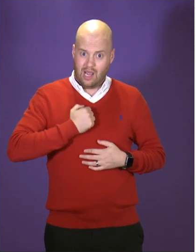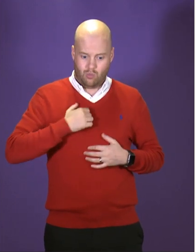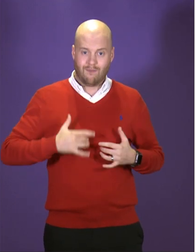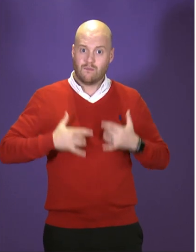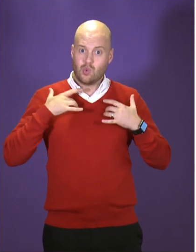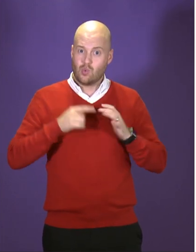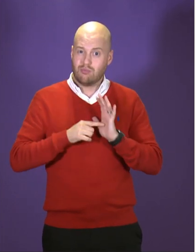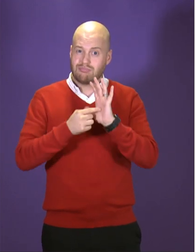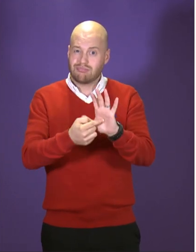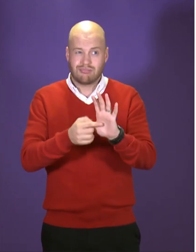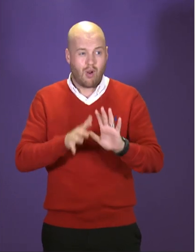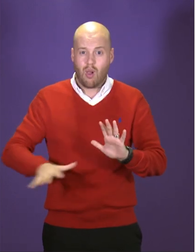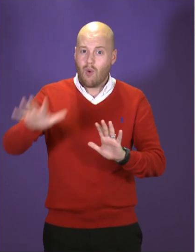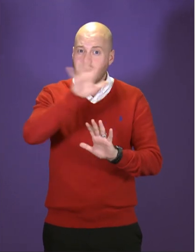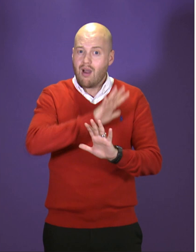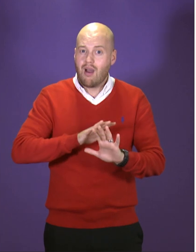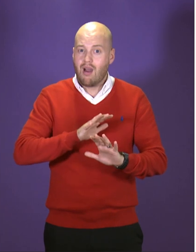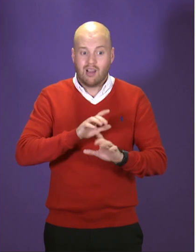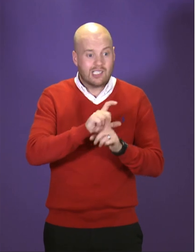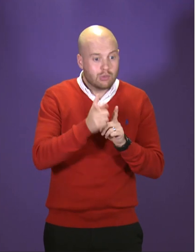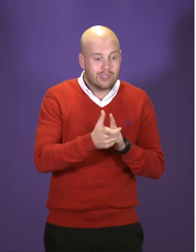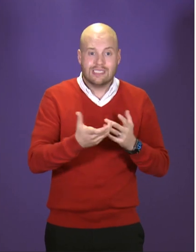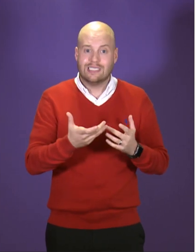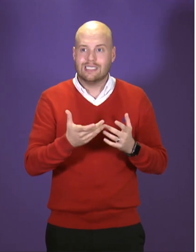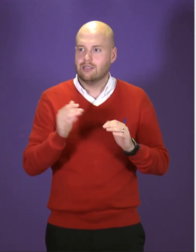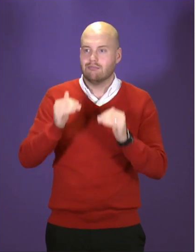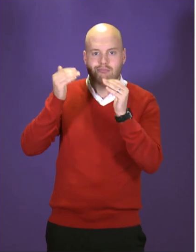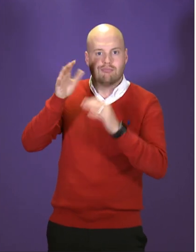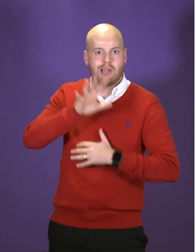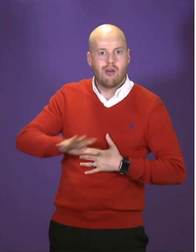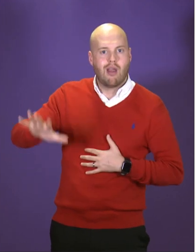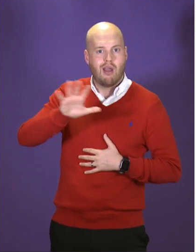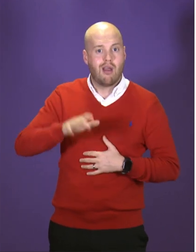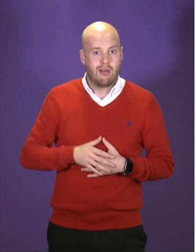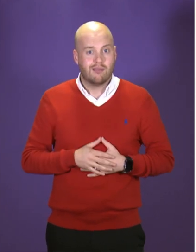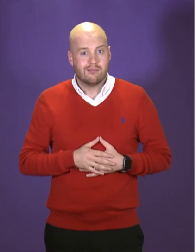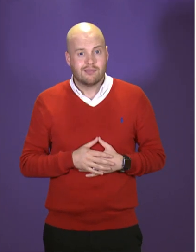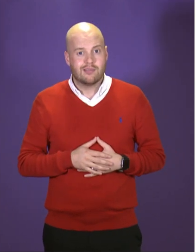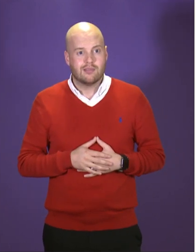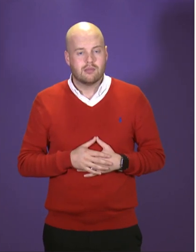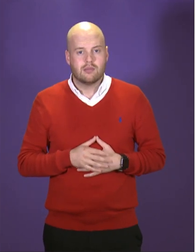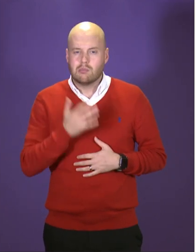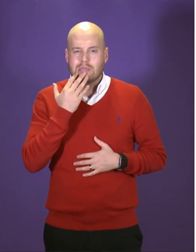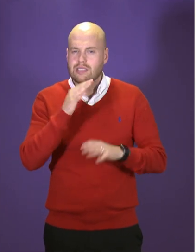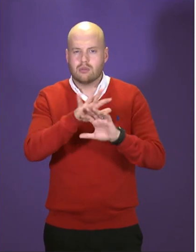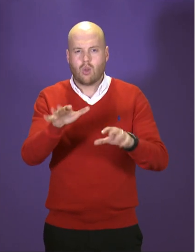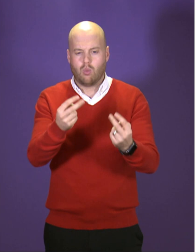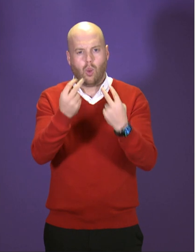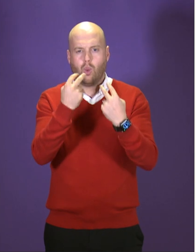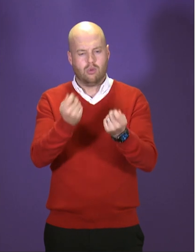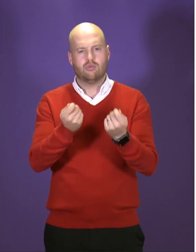across communities and across places of inequity and divide. Please don't look at us as a